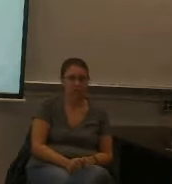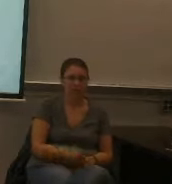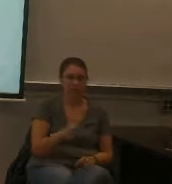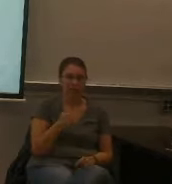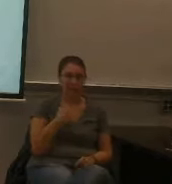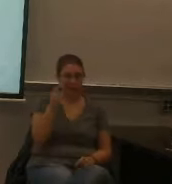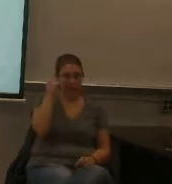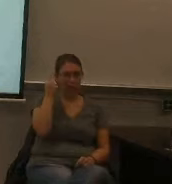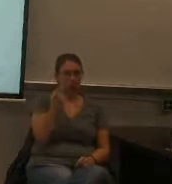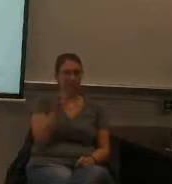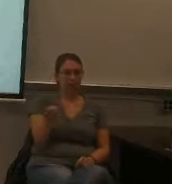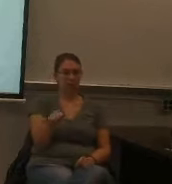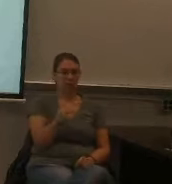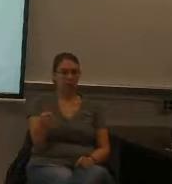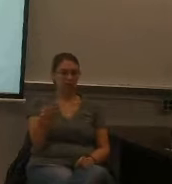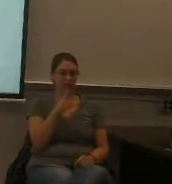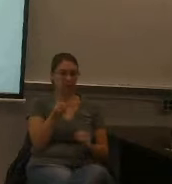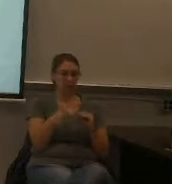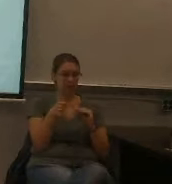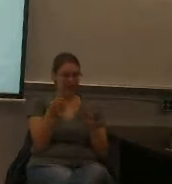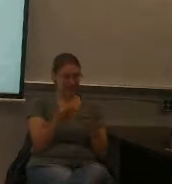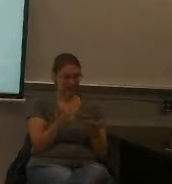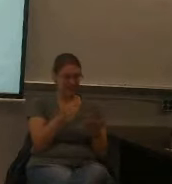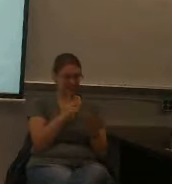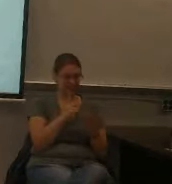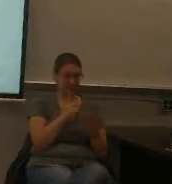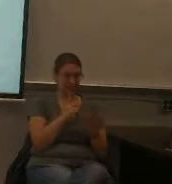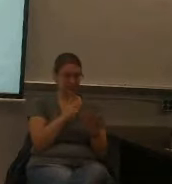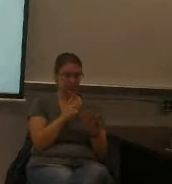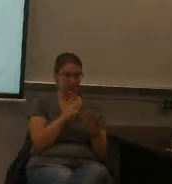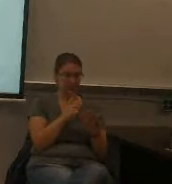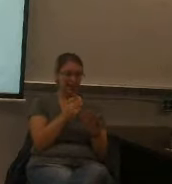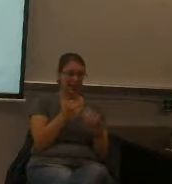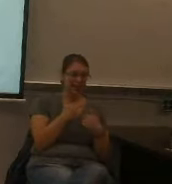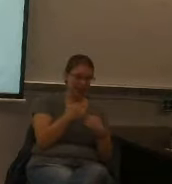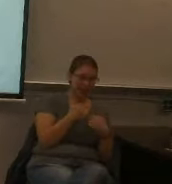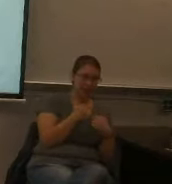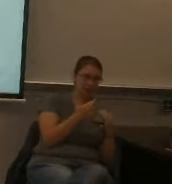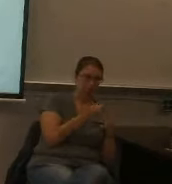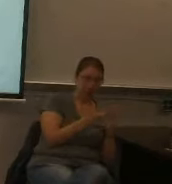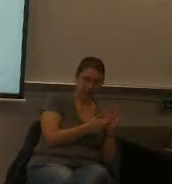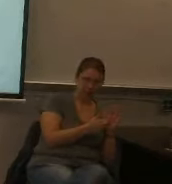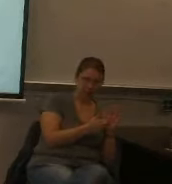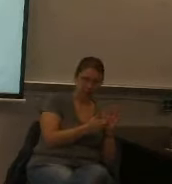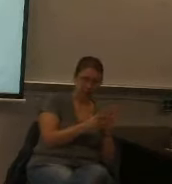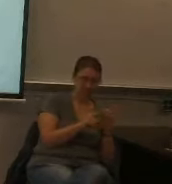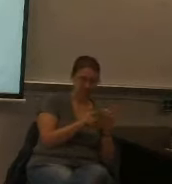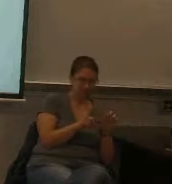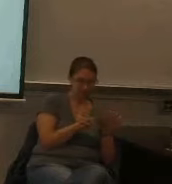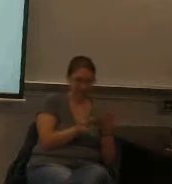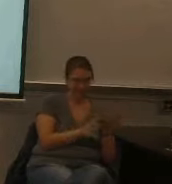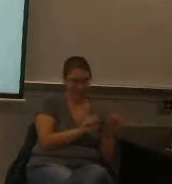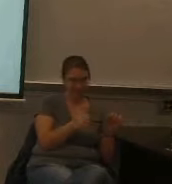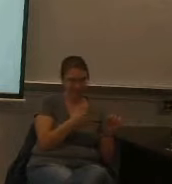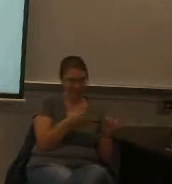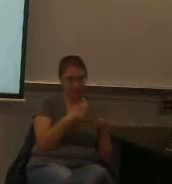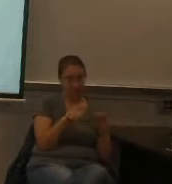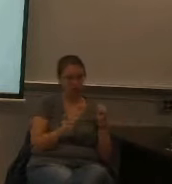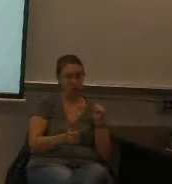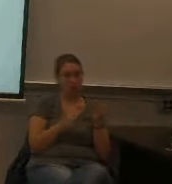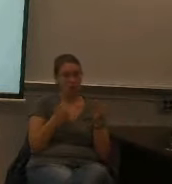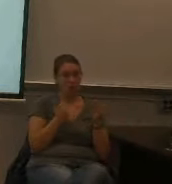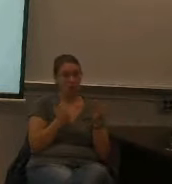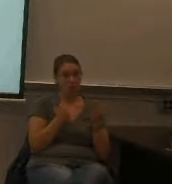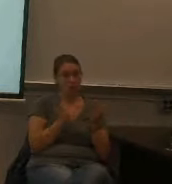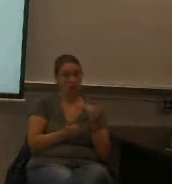I think that one of the other things to talk about here is that in spite of regulation, almost every major fishery in the